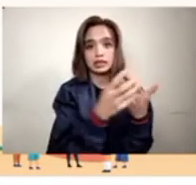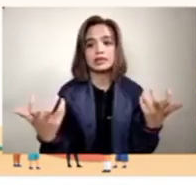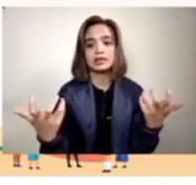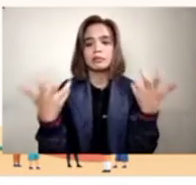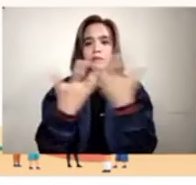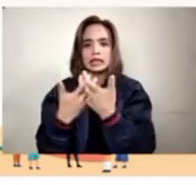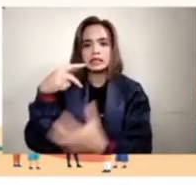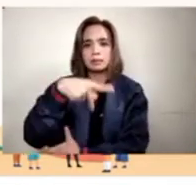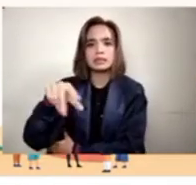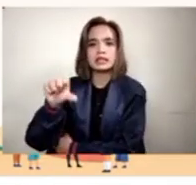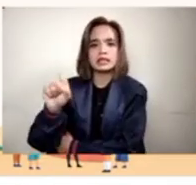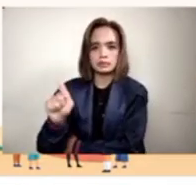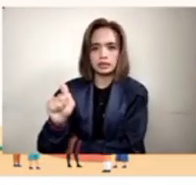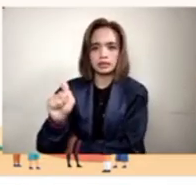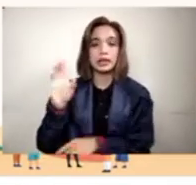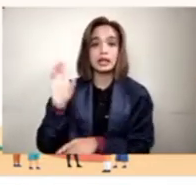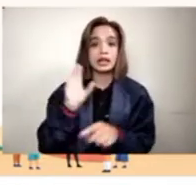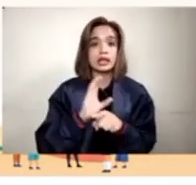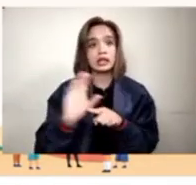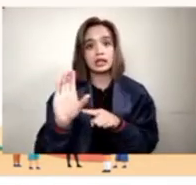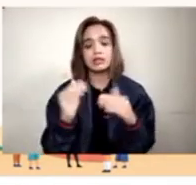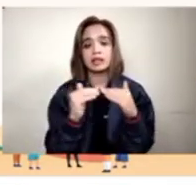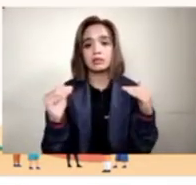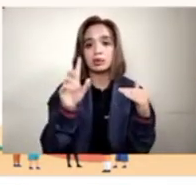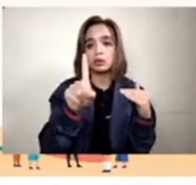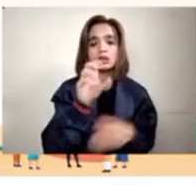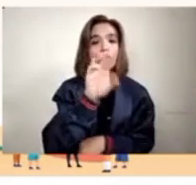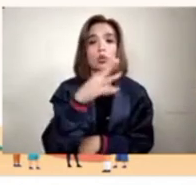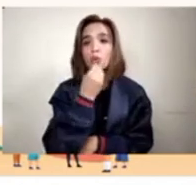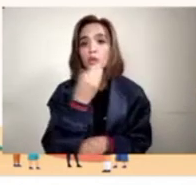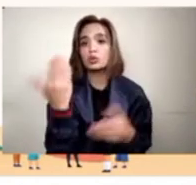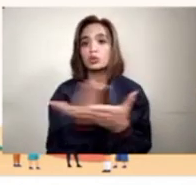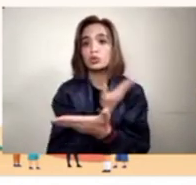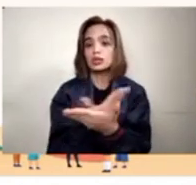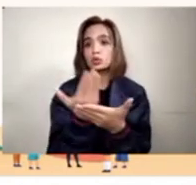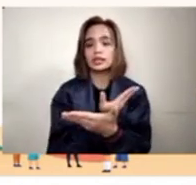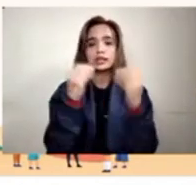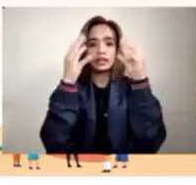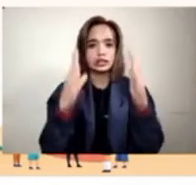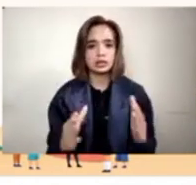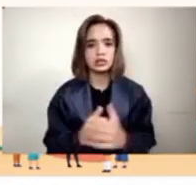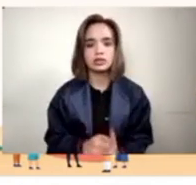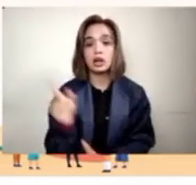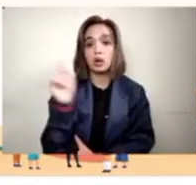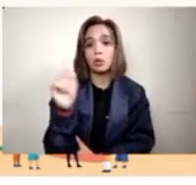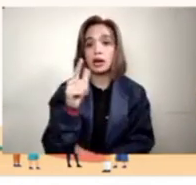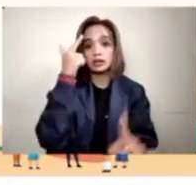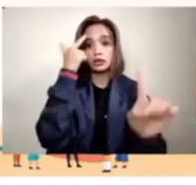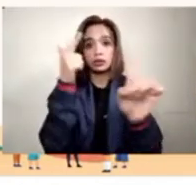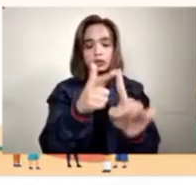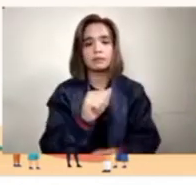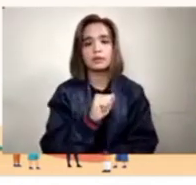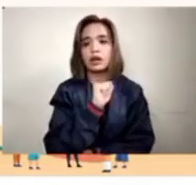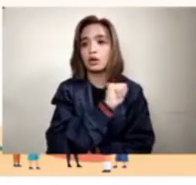pre-service curriculum with the PPST, Career Stage 1, or the beginning teachers. Our